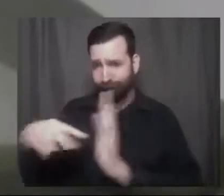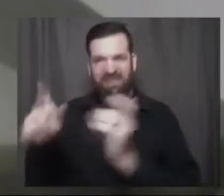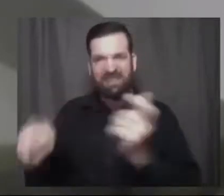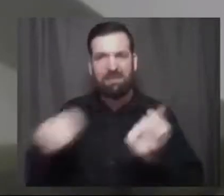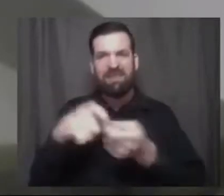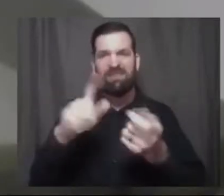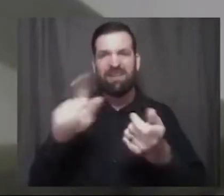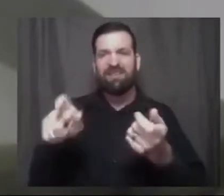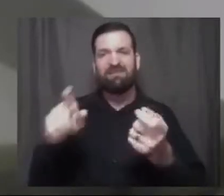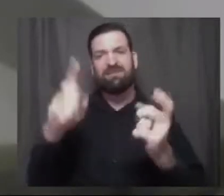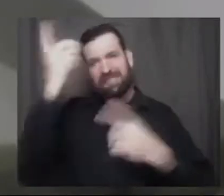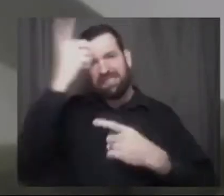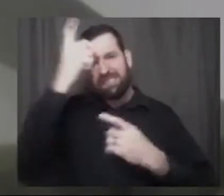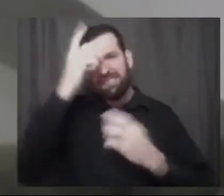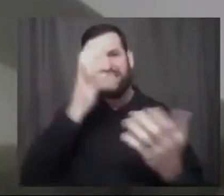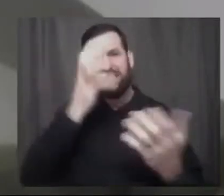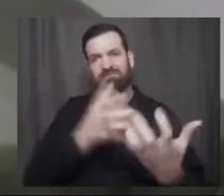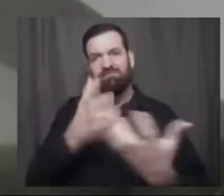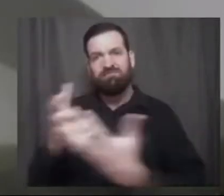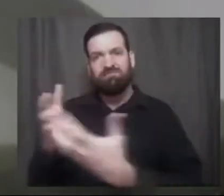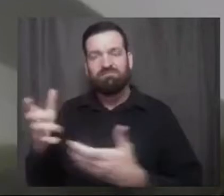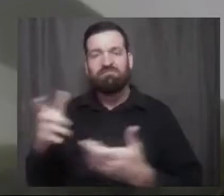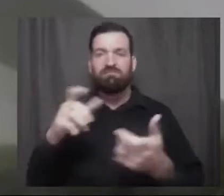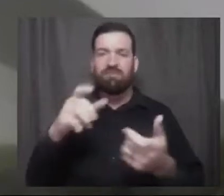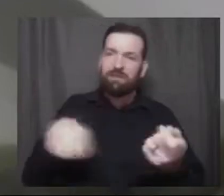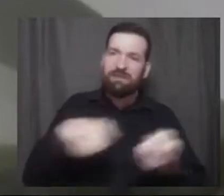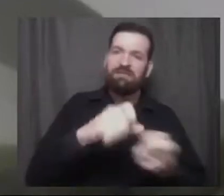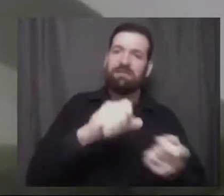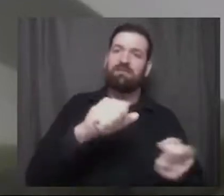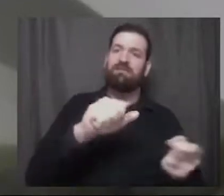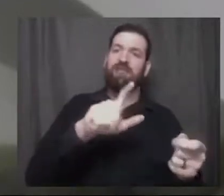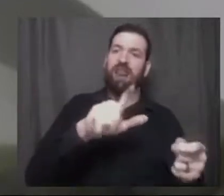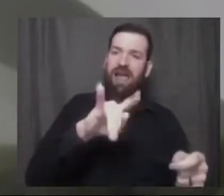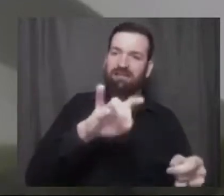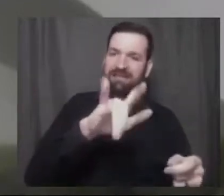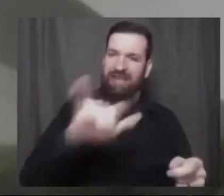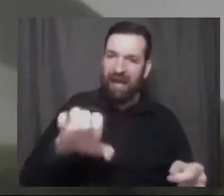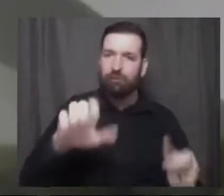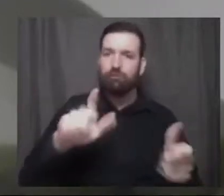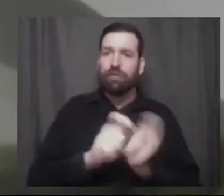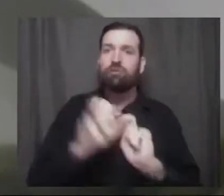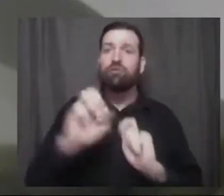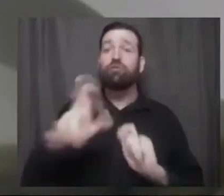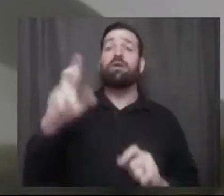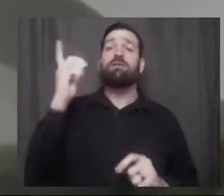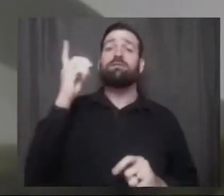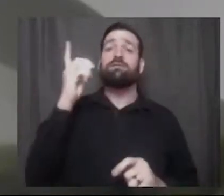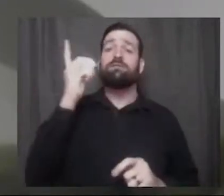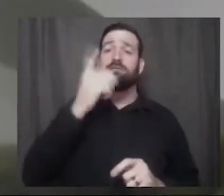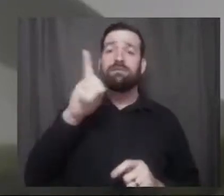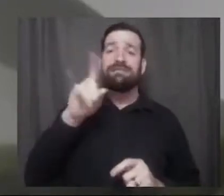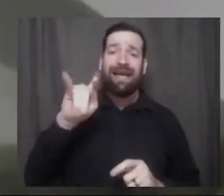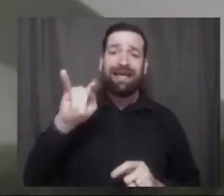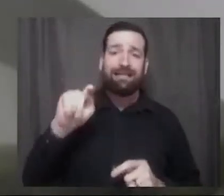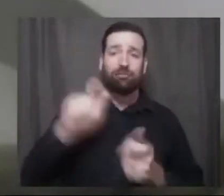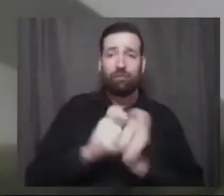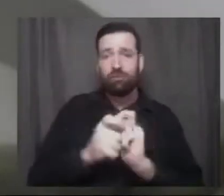disease and tells you certain lifestyle changes or dietary modifications you can make to help prevent whatever